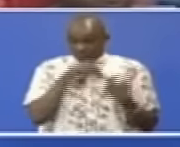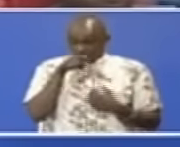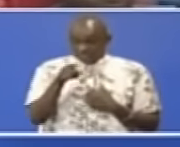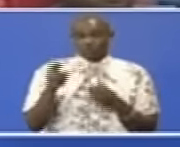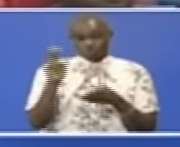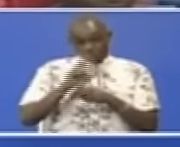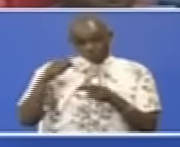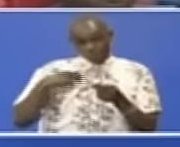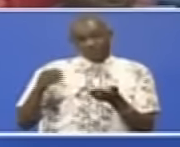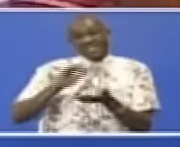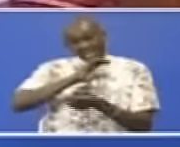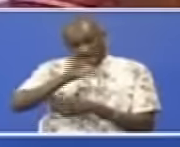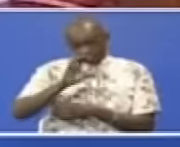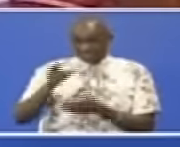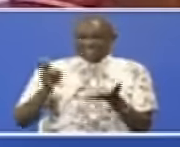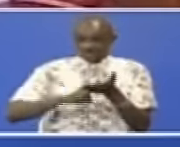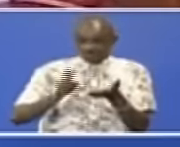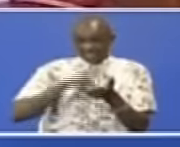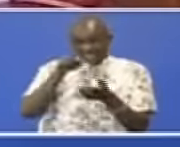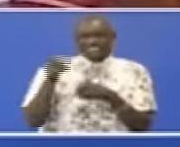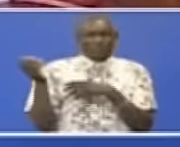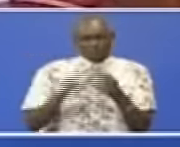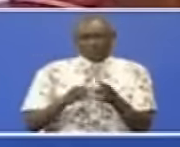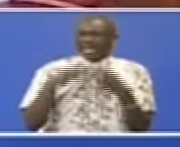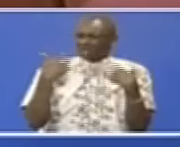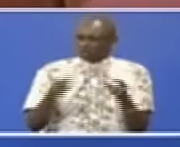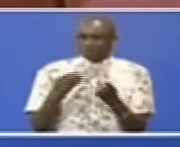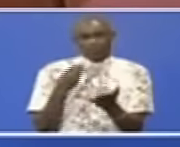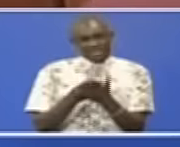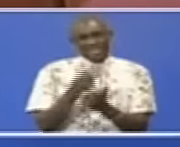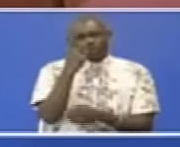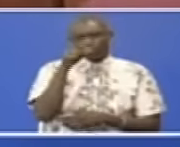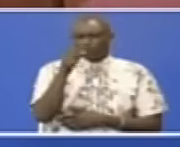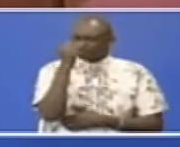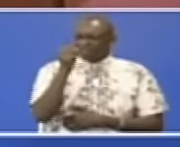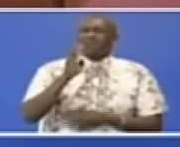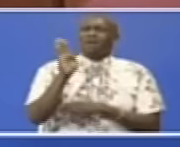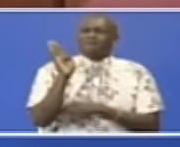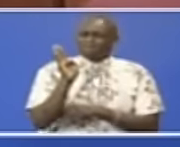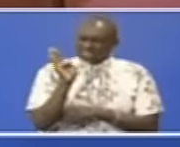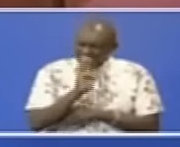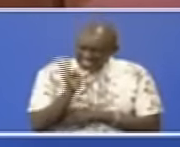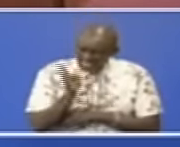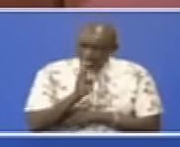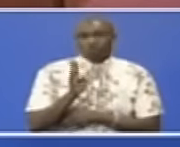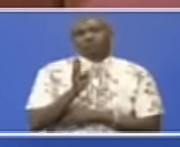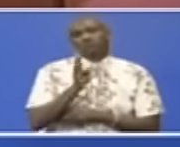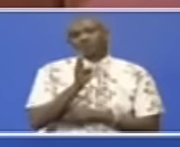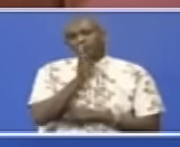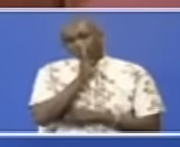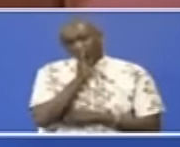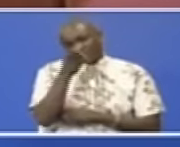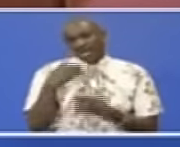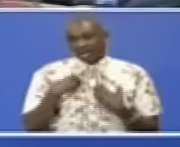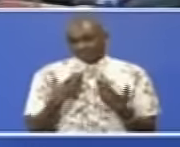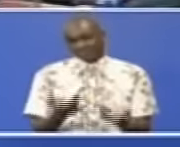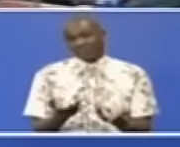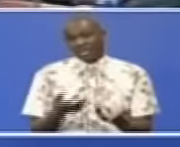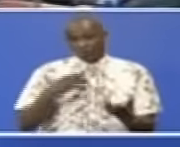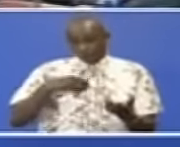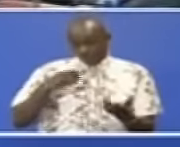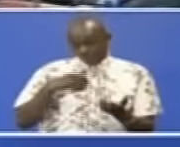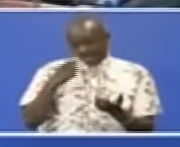resources, which had made Muranga County incur unsustainable debts amounting to 2.5 billion shillings, was not substantiated. On the Muranga Investments